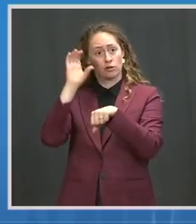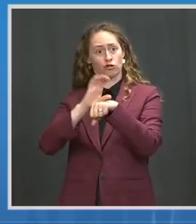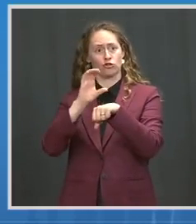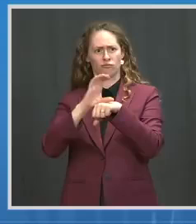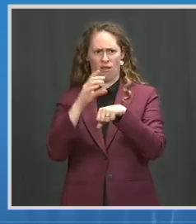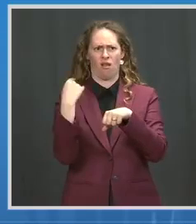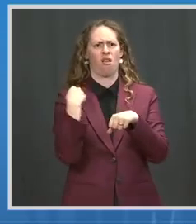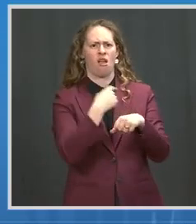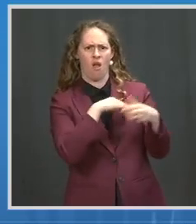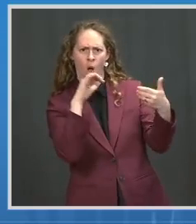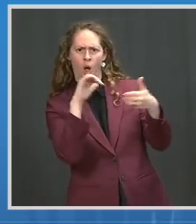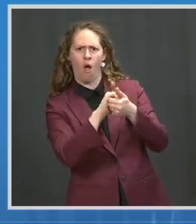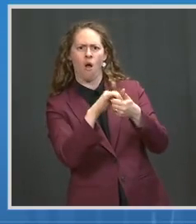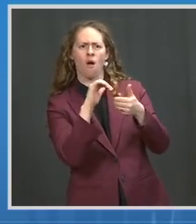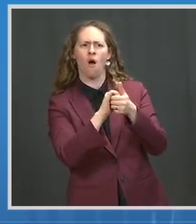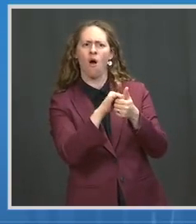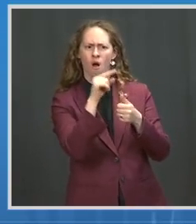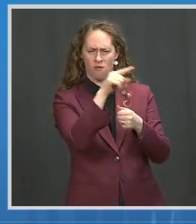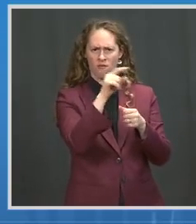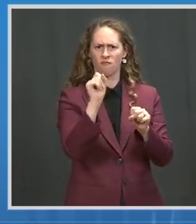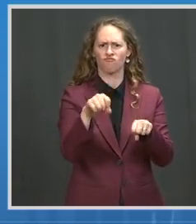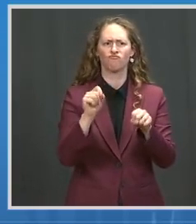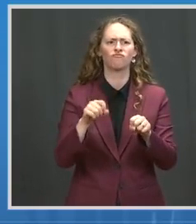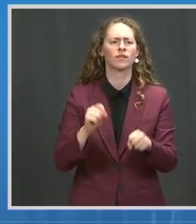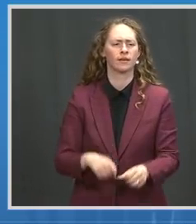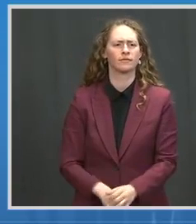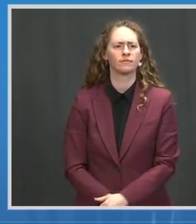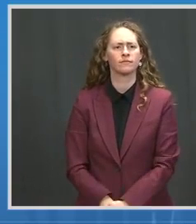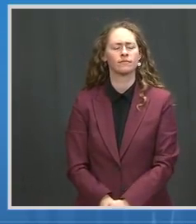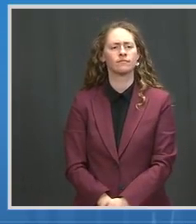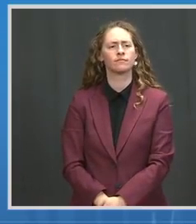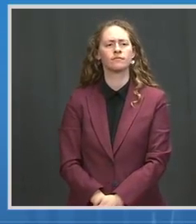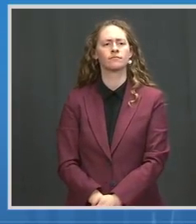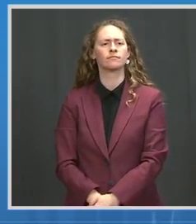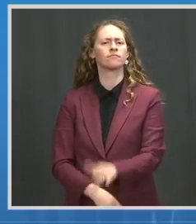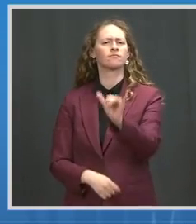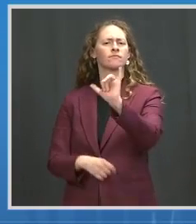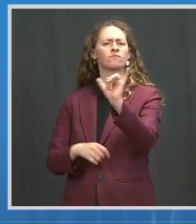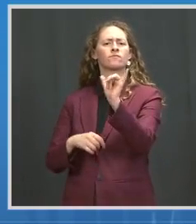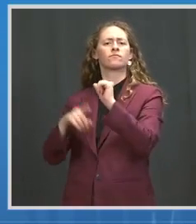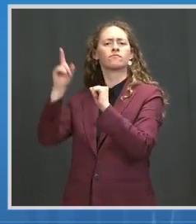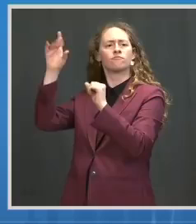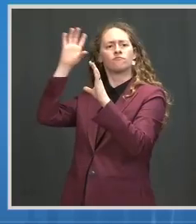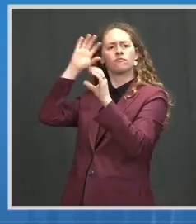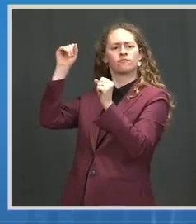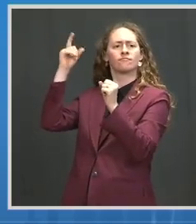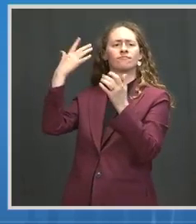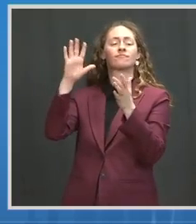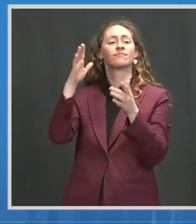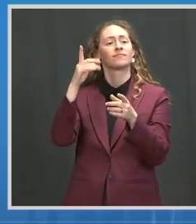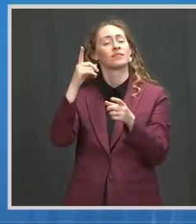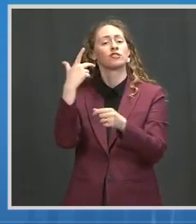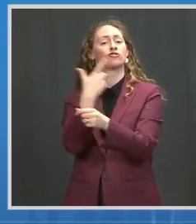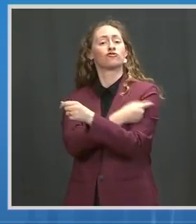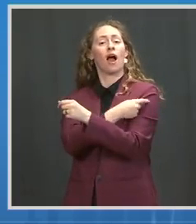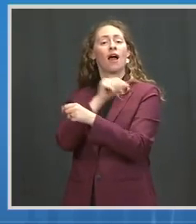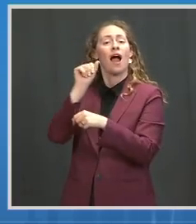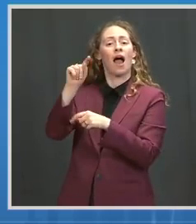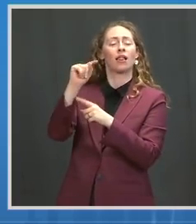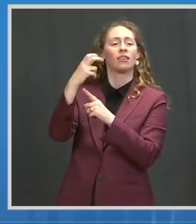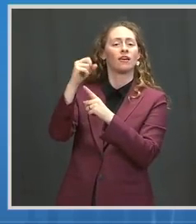Shop, partnering with barbershops and beauty salons. So making sure that we connect people, it's easy, it's convenient, people have their questions